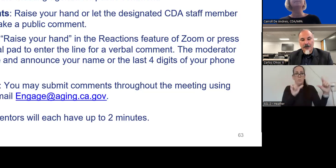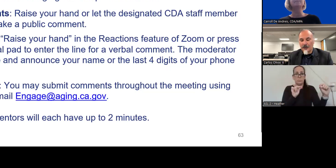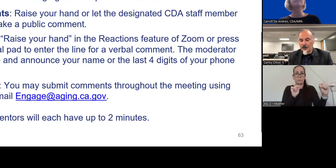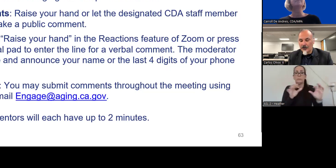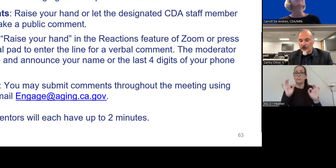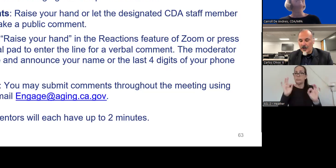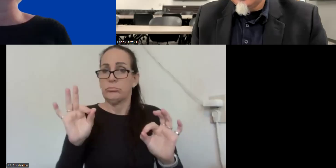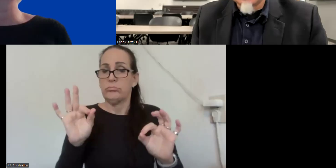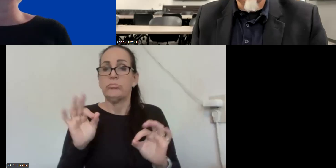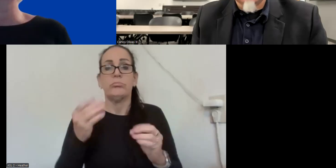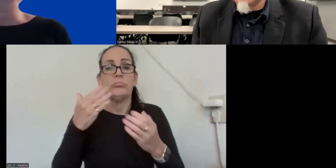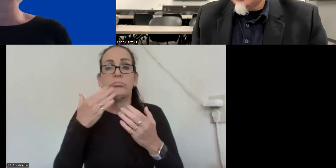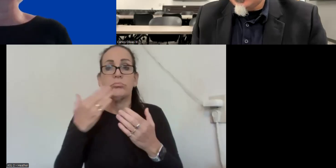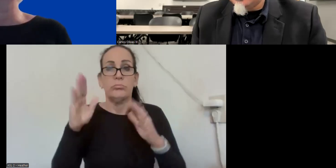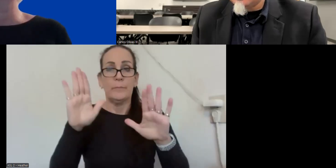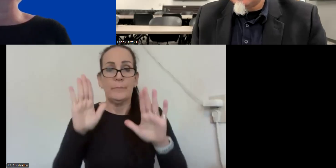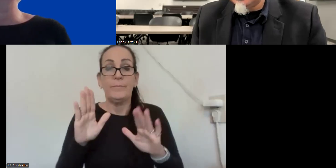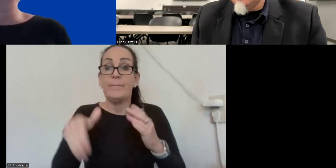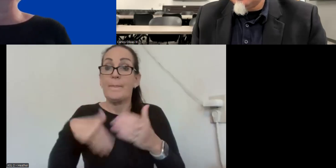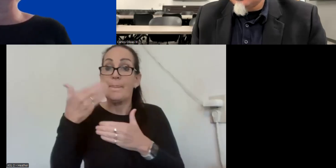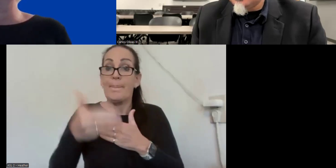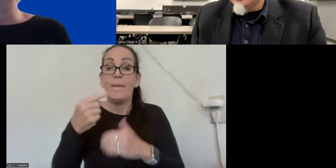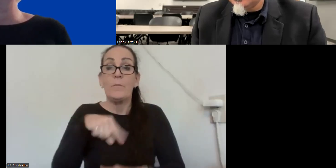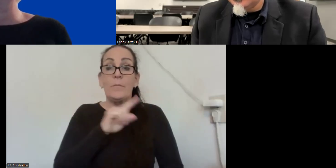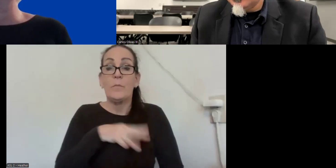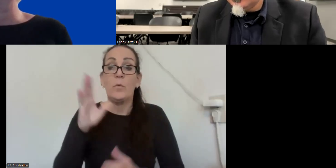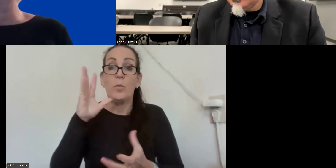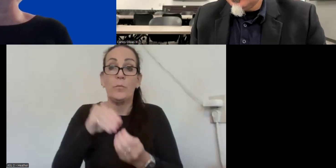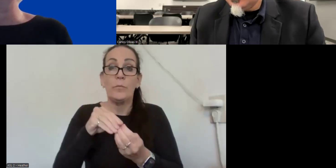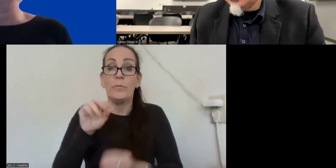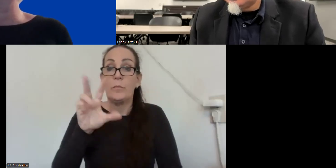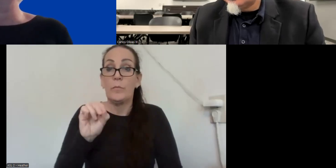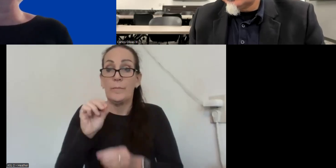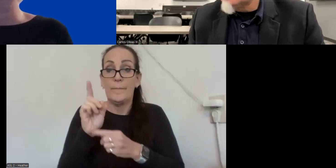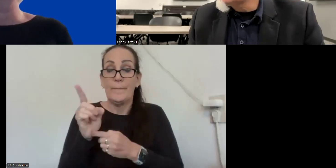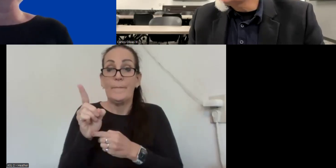Great, thank you. Next, we'll take a 30-minute break.